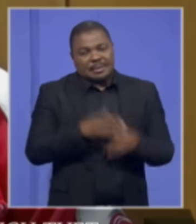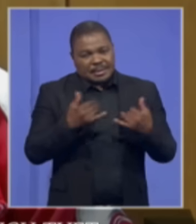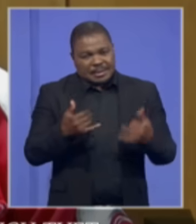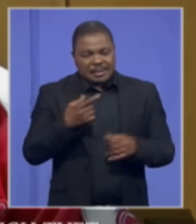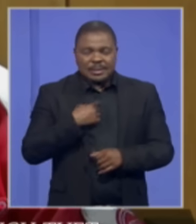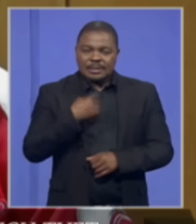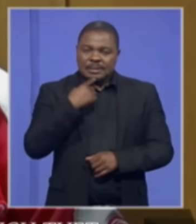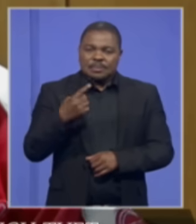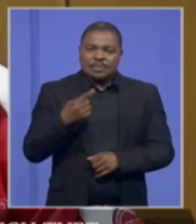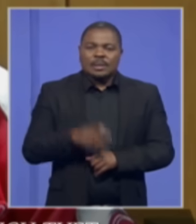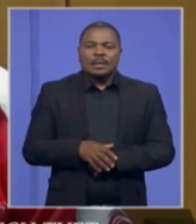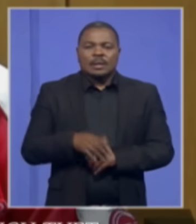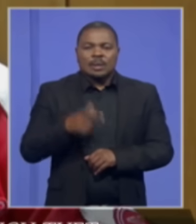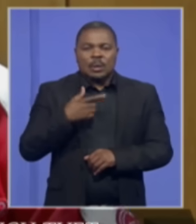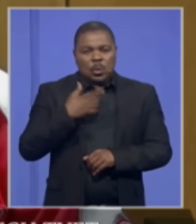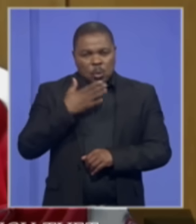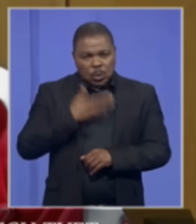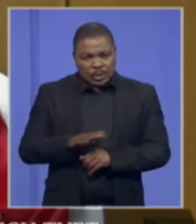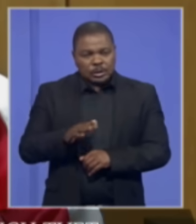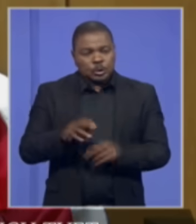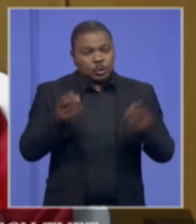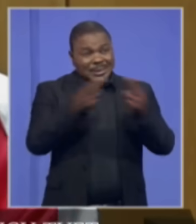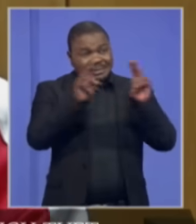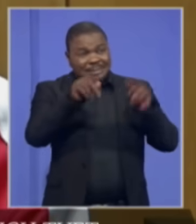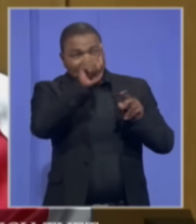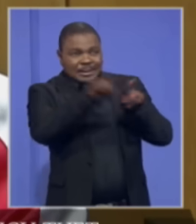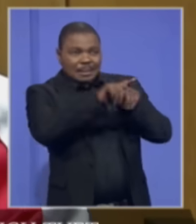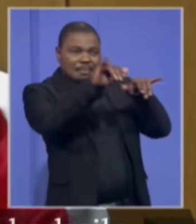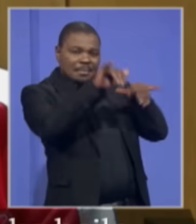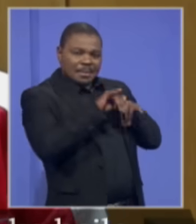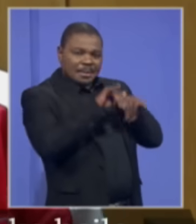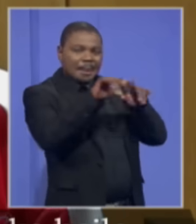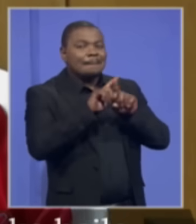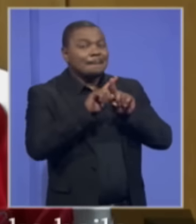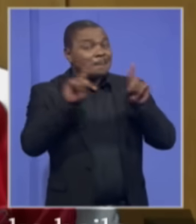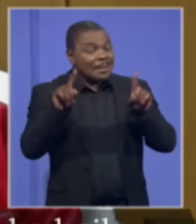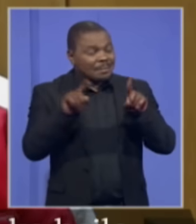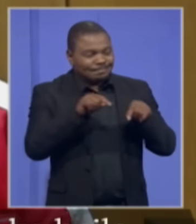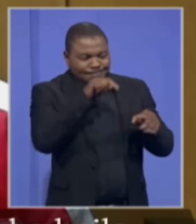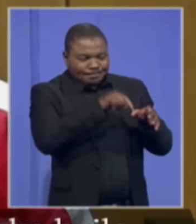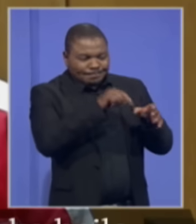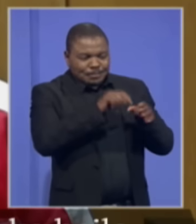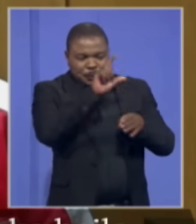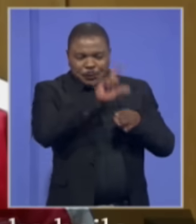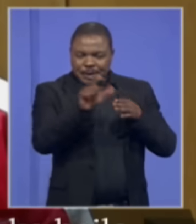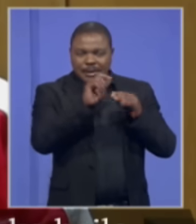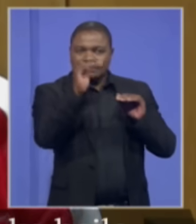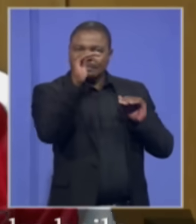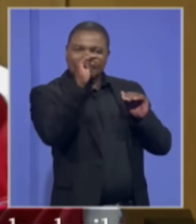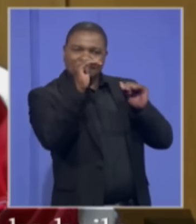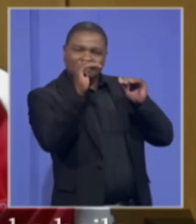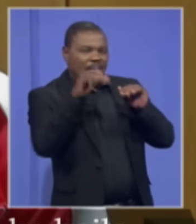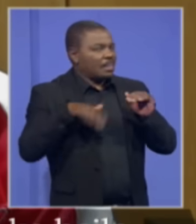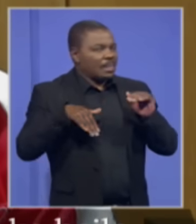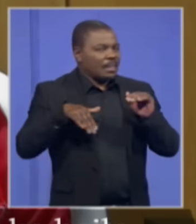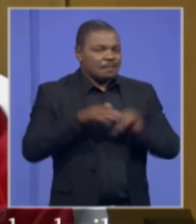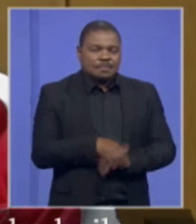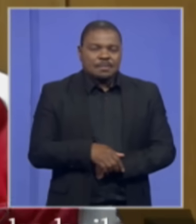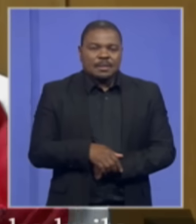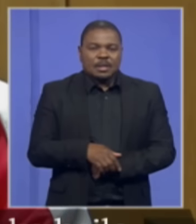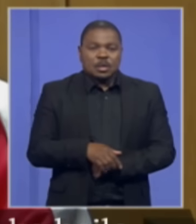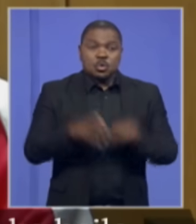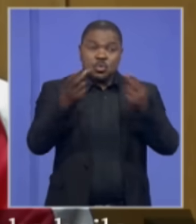nna in the same page le bana ba university ma repeatla le gore mo situationeng e le gore ga e se re itlhokoa wa ntlhalogae. But when